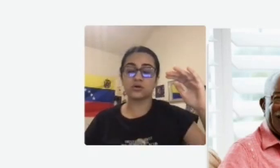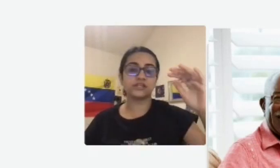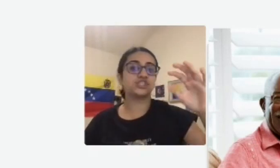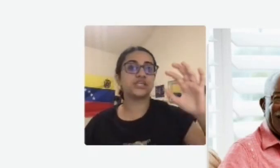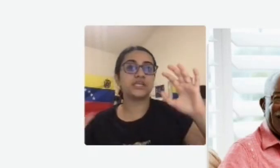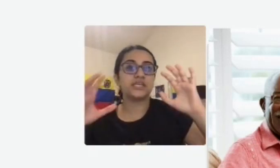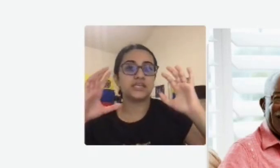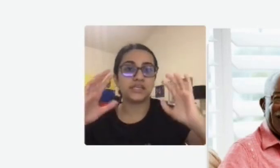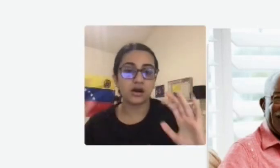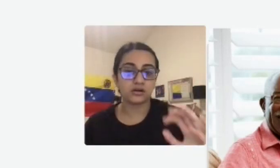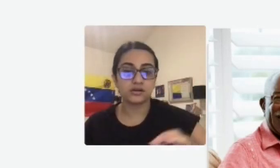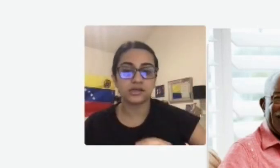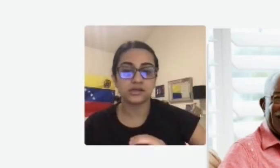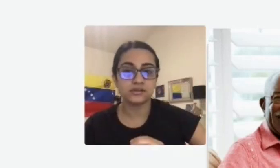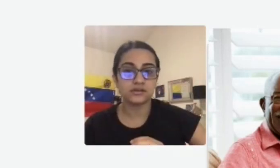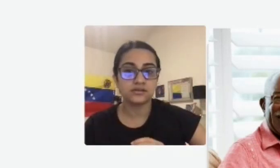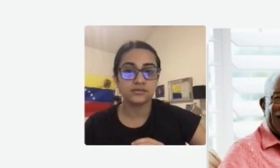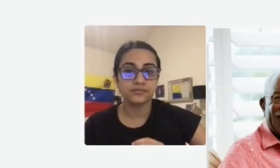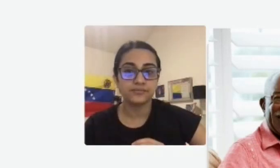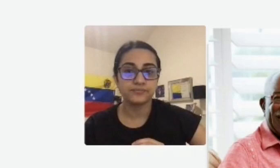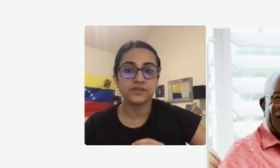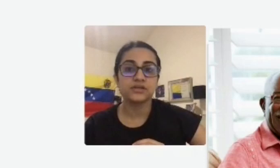old or is she young?